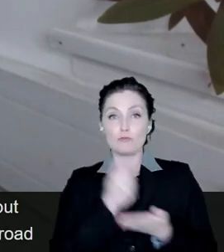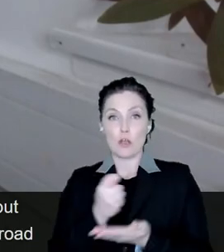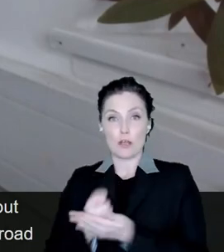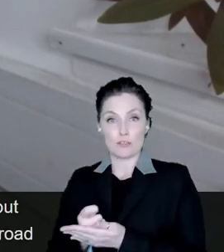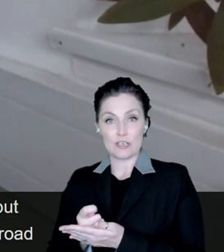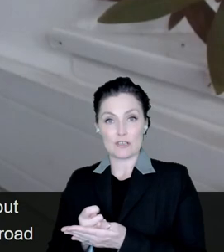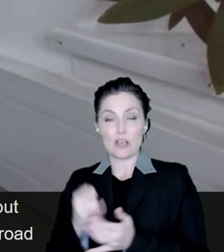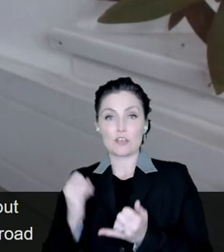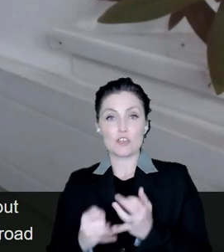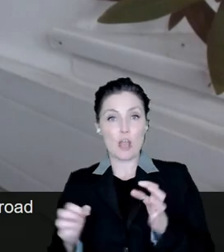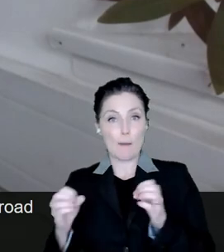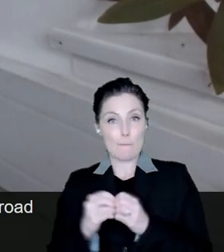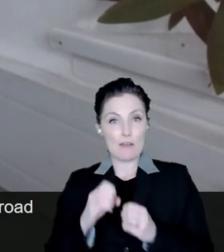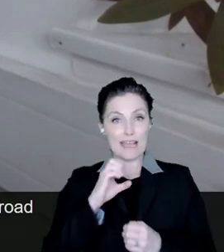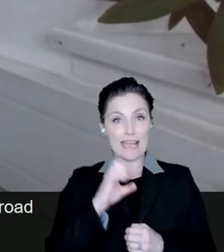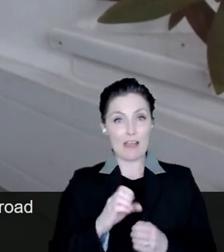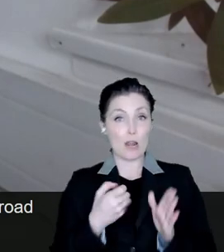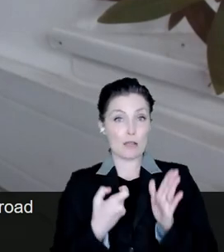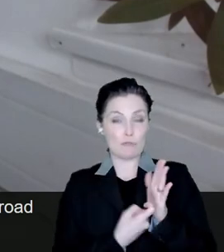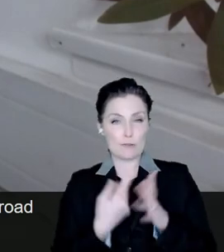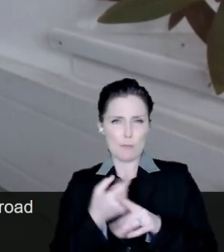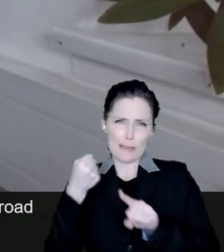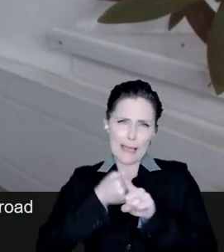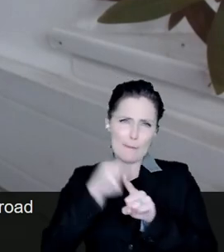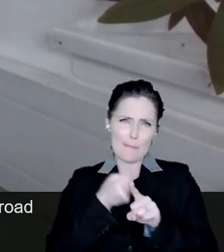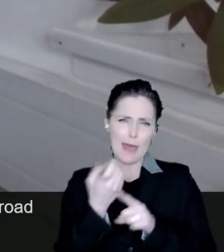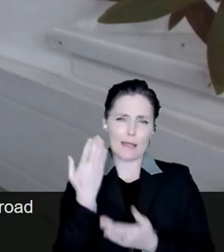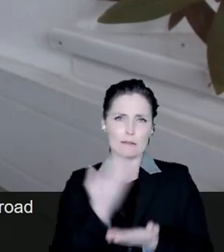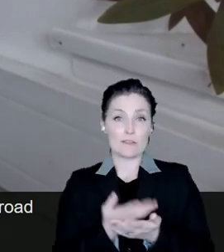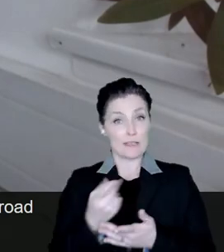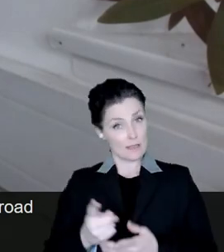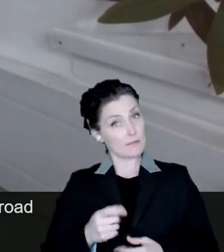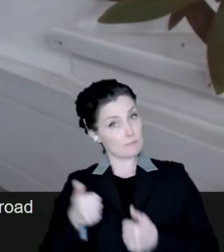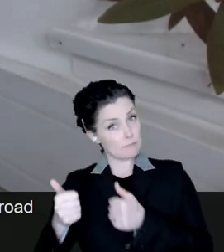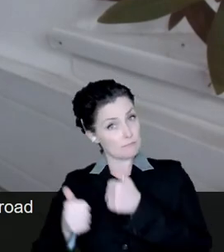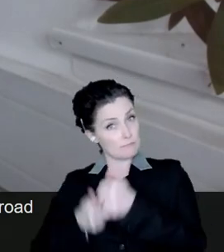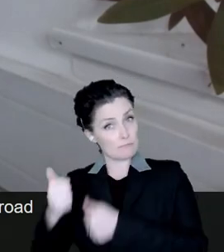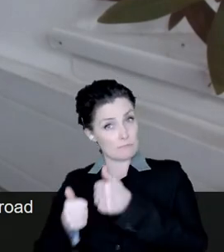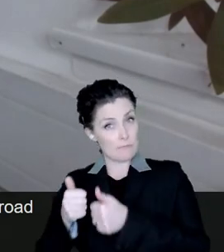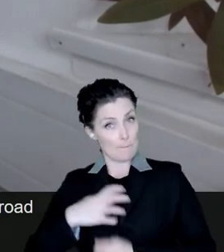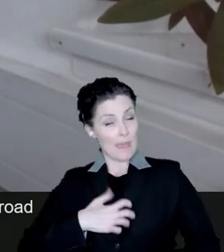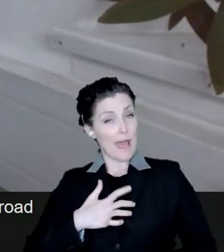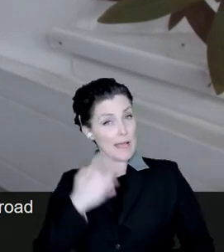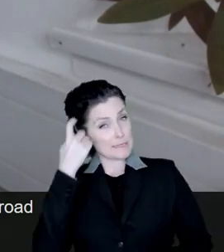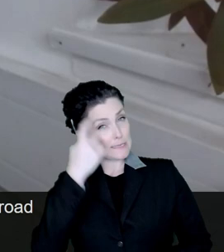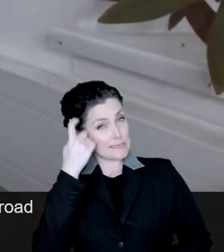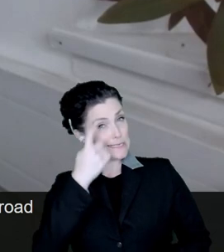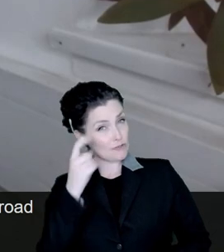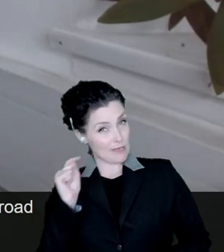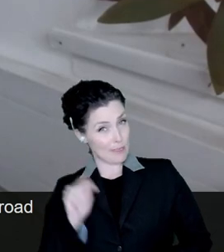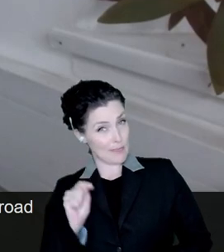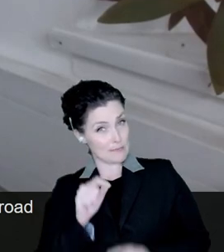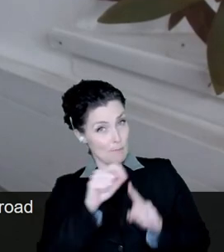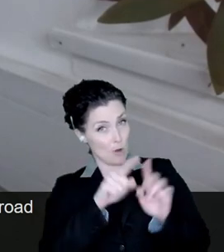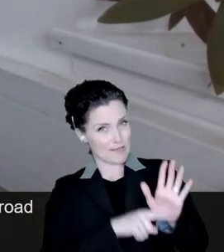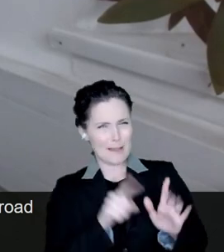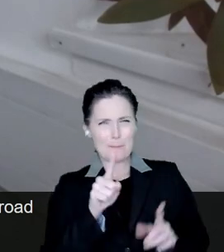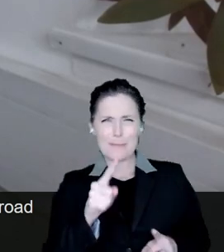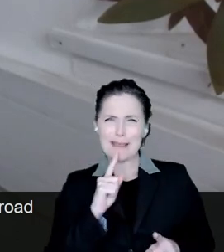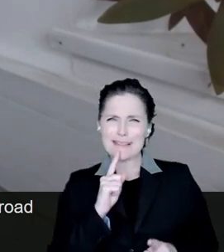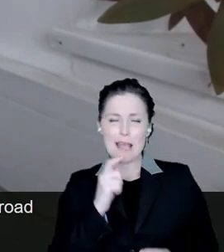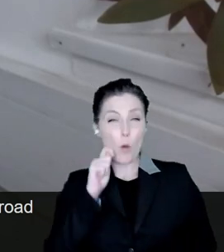have been campaigning on for a while on the Assembly, and credit to the mayor because he is now considering it. However, he's saying that he's going to look at it